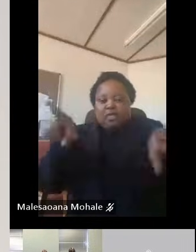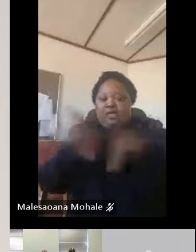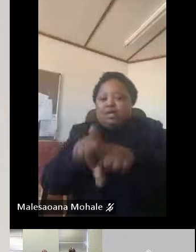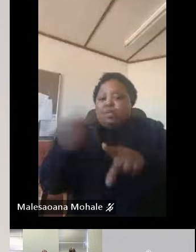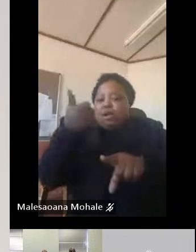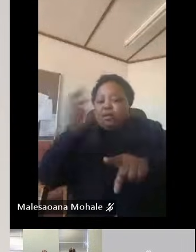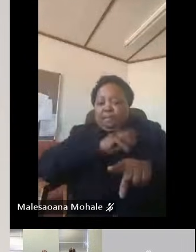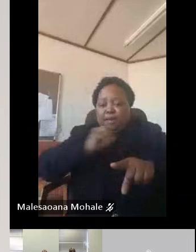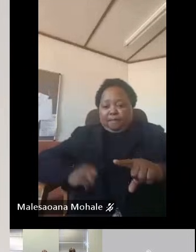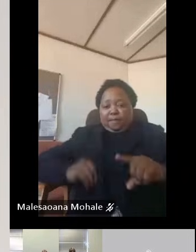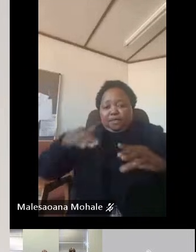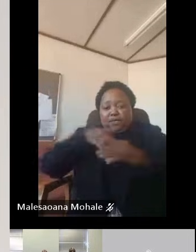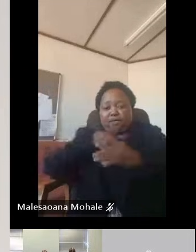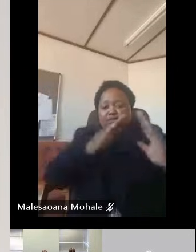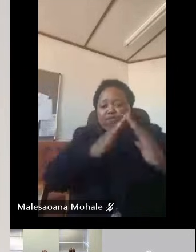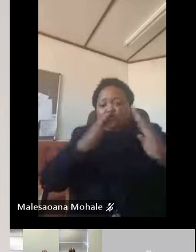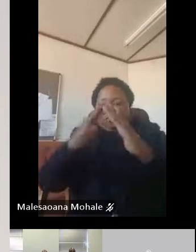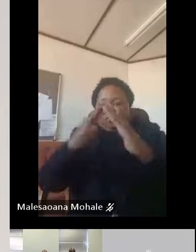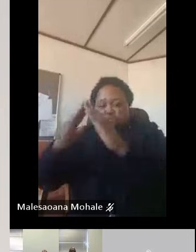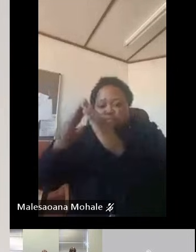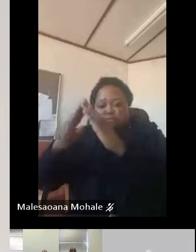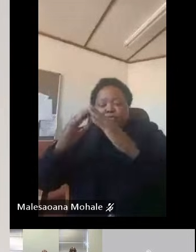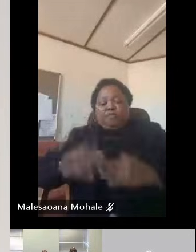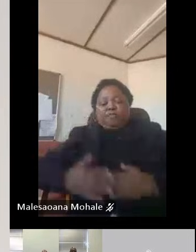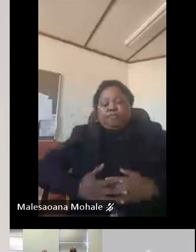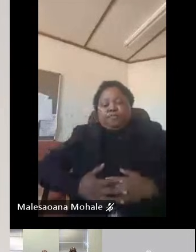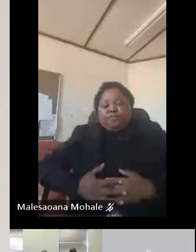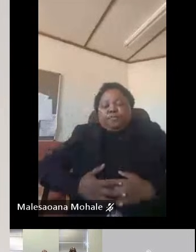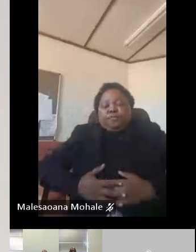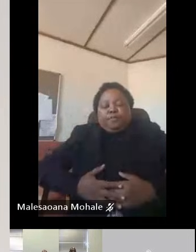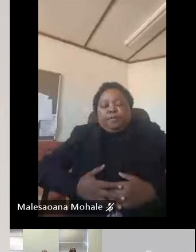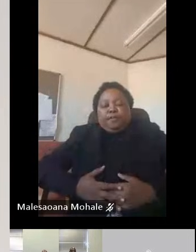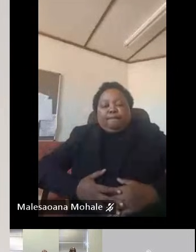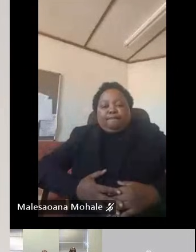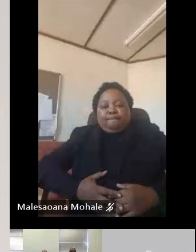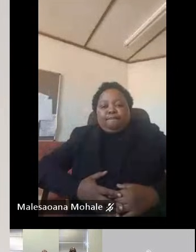community. Next slide, please.